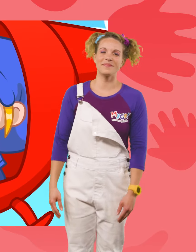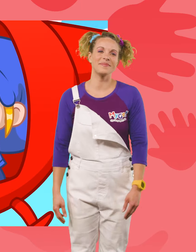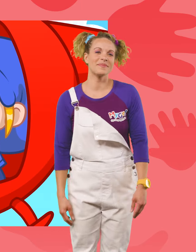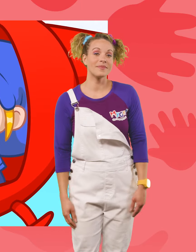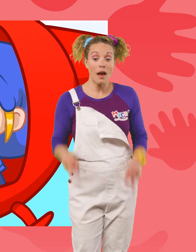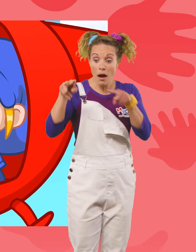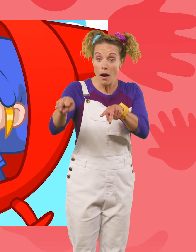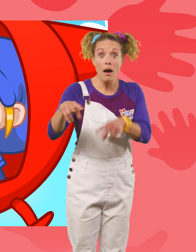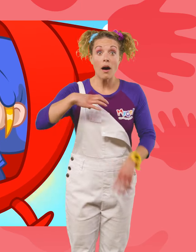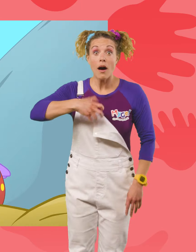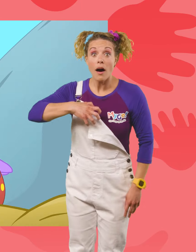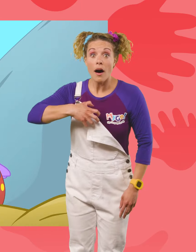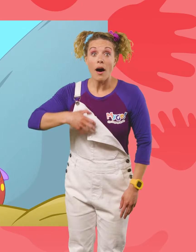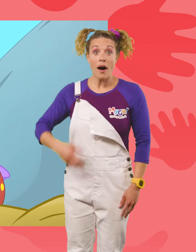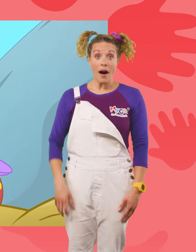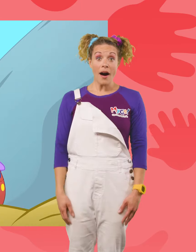Look, Morphle!